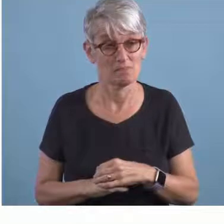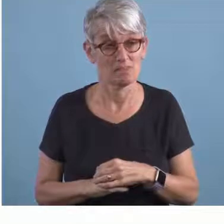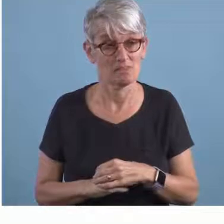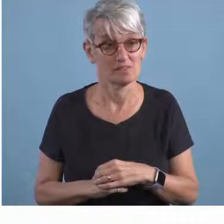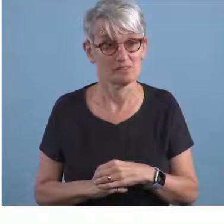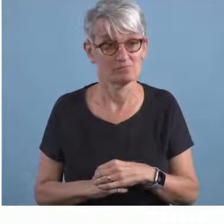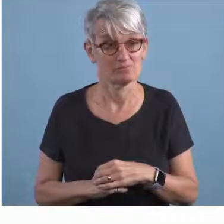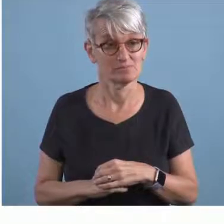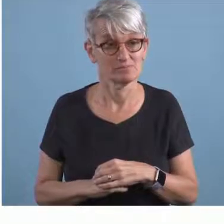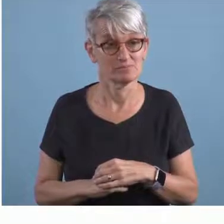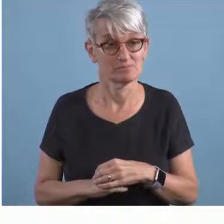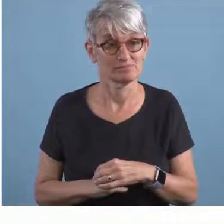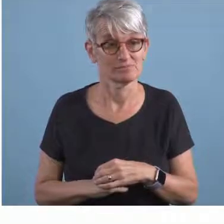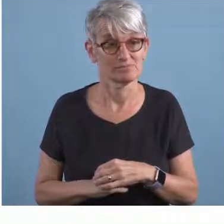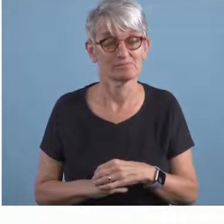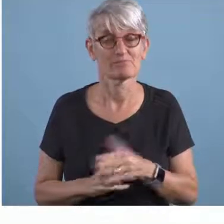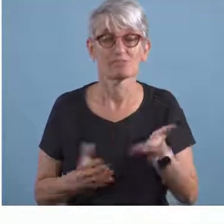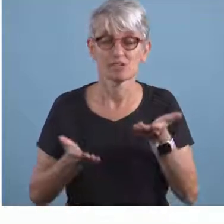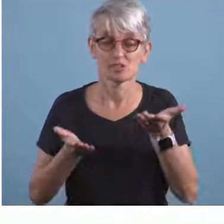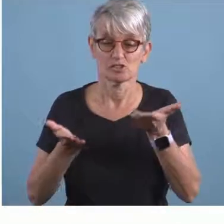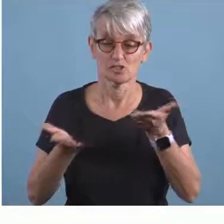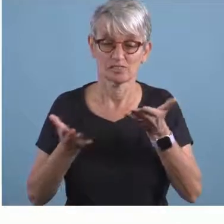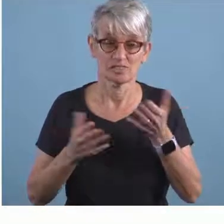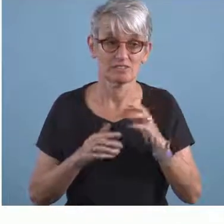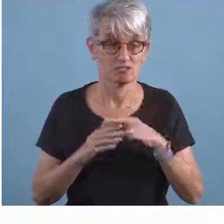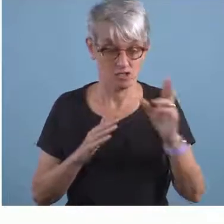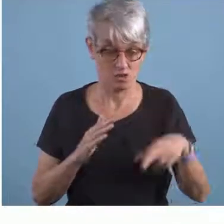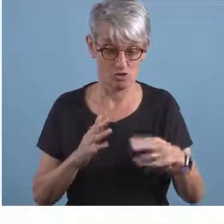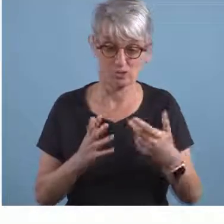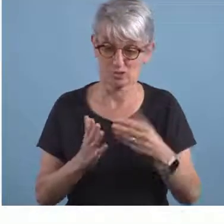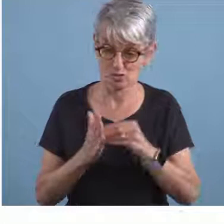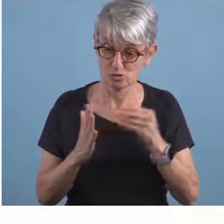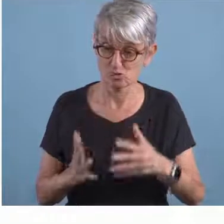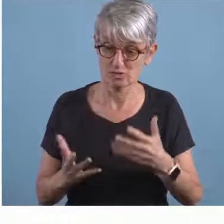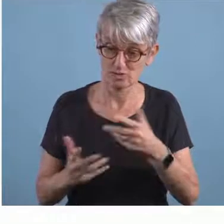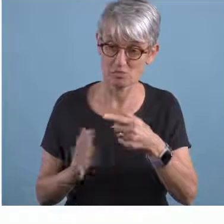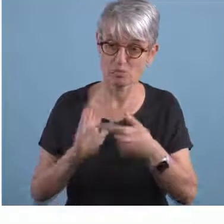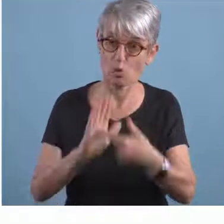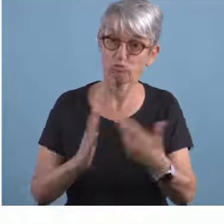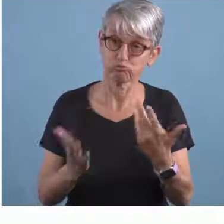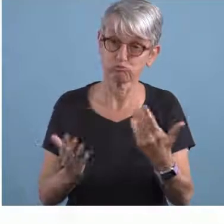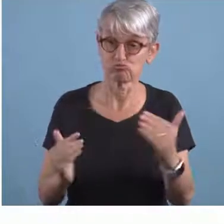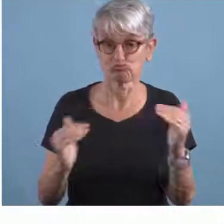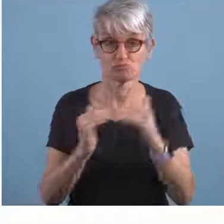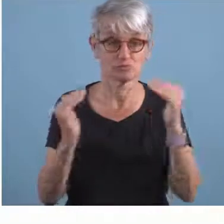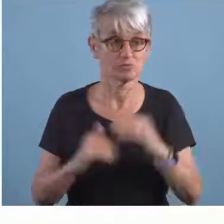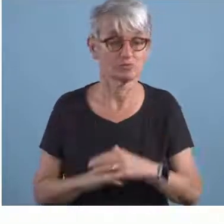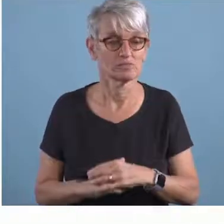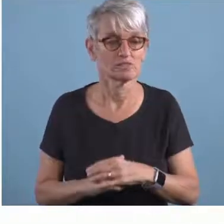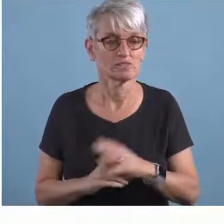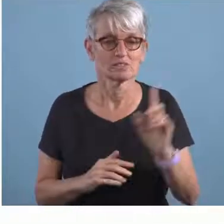services when it comes to the outcomes that students are demonstrating. And before you show the